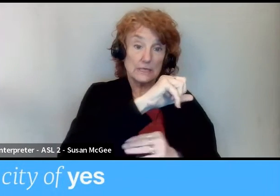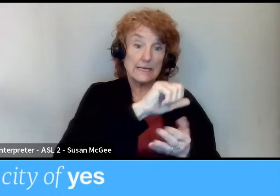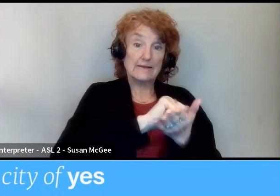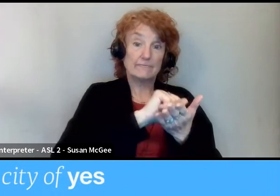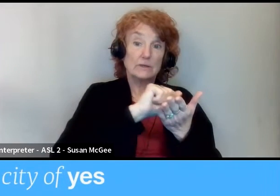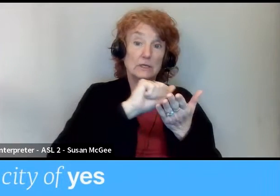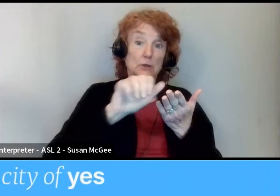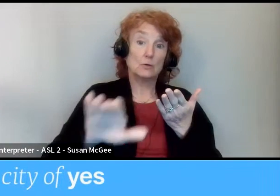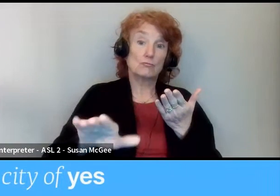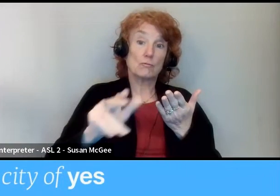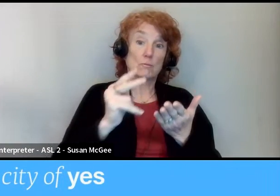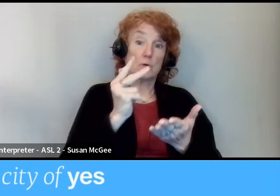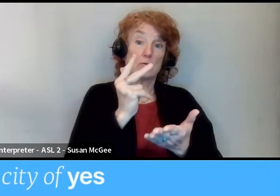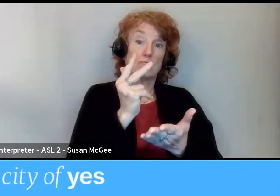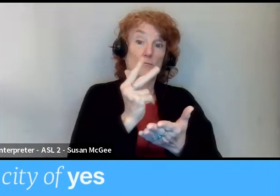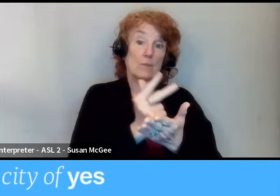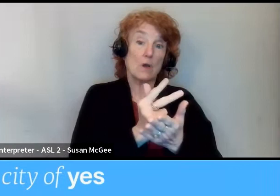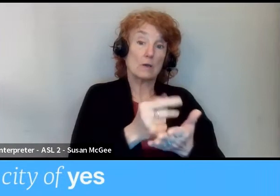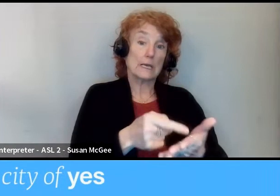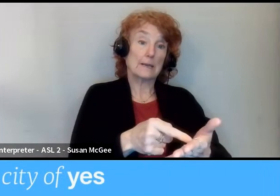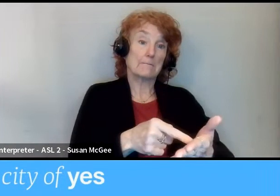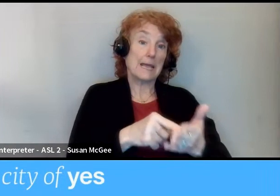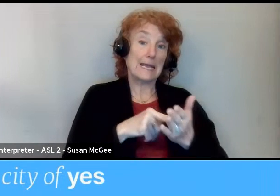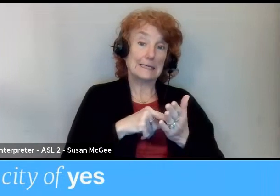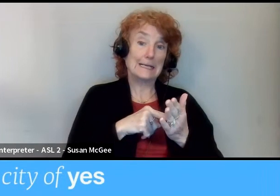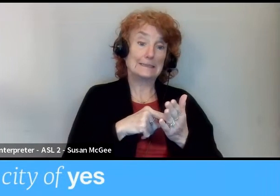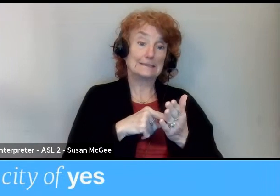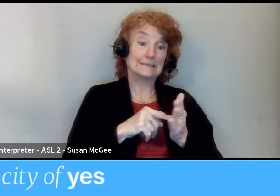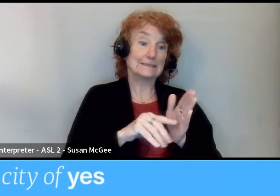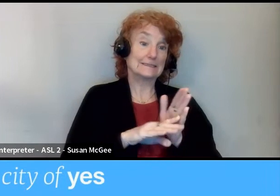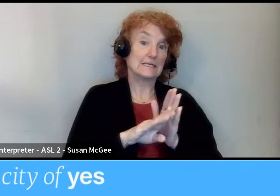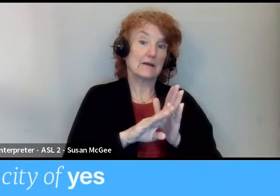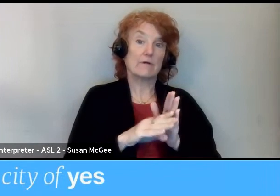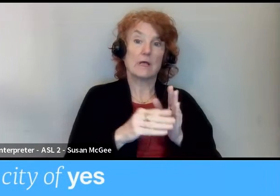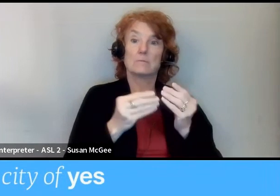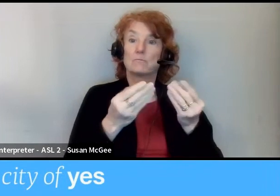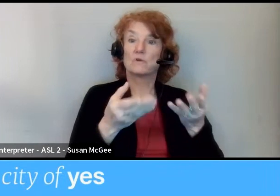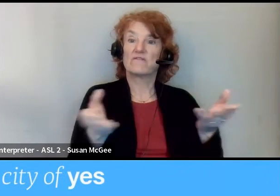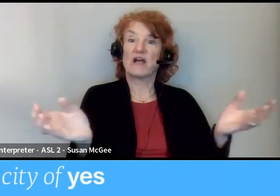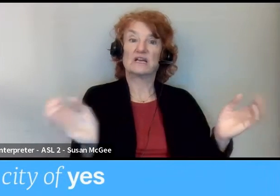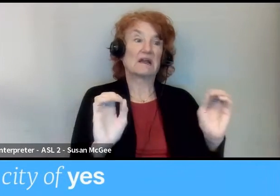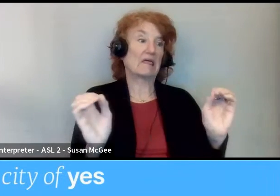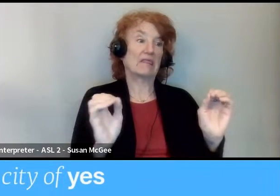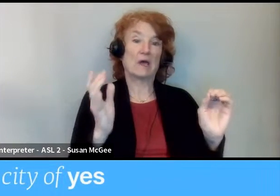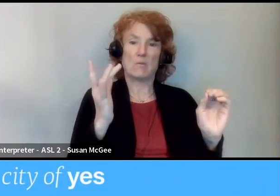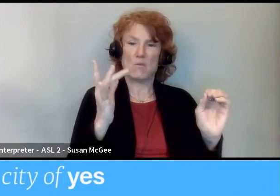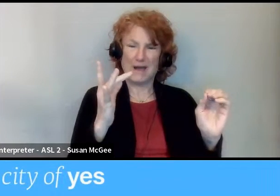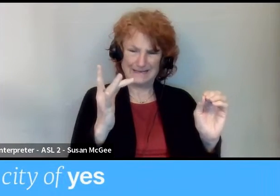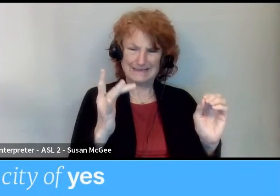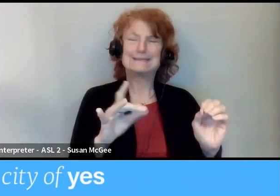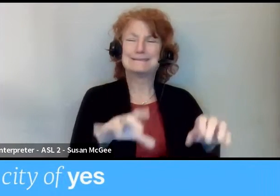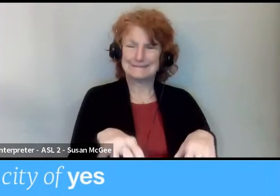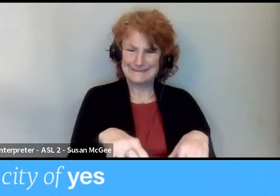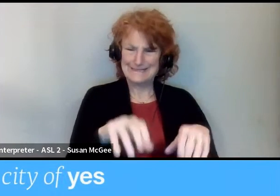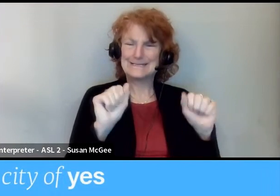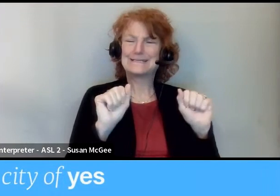mandates, that developers will just provide no parking whatsoever because, it does take up space. It does cost money to